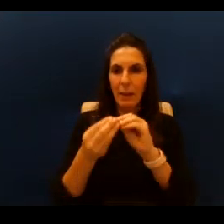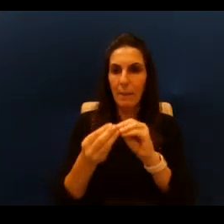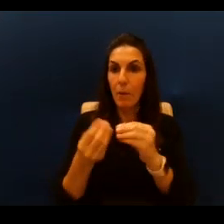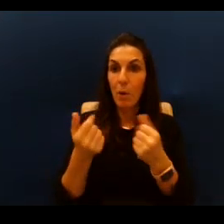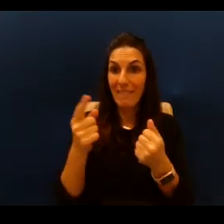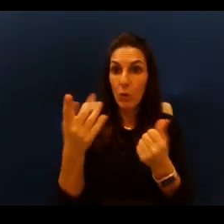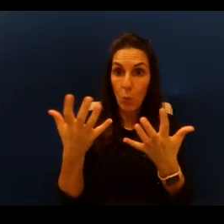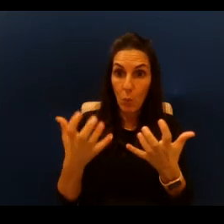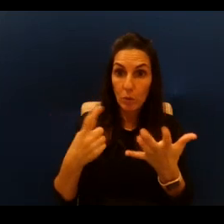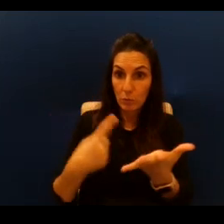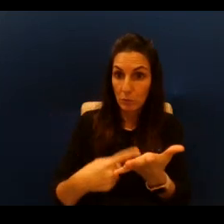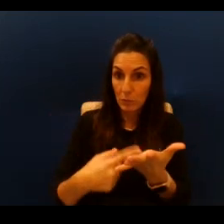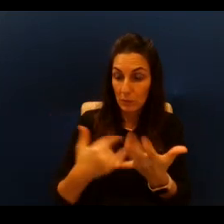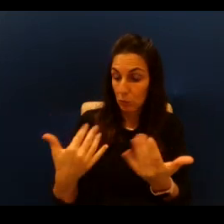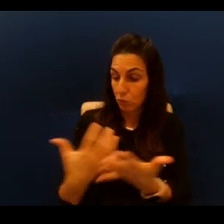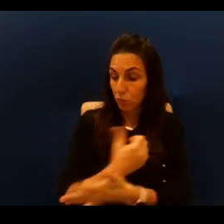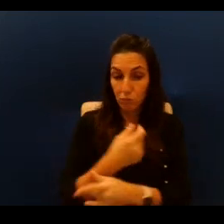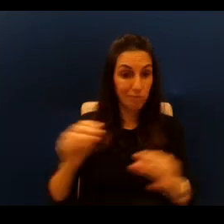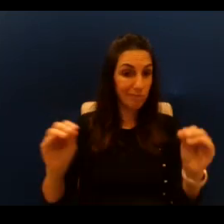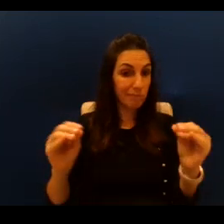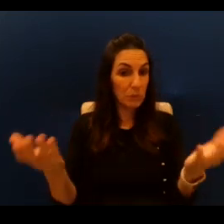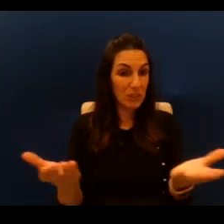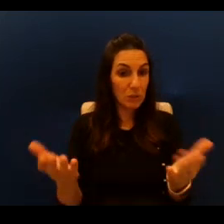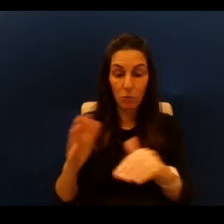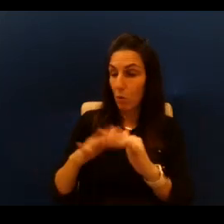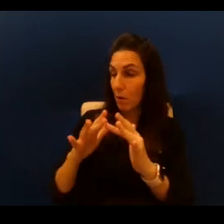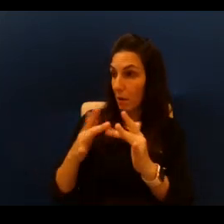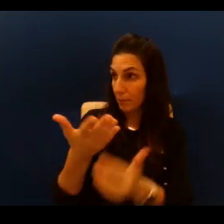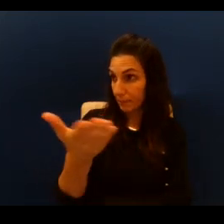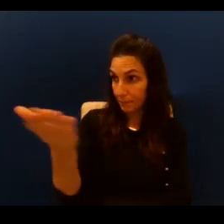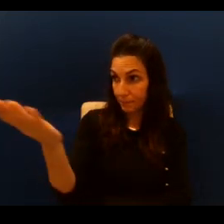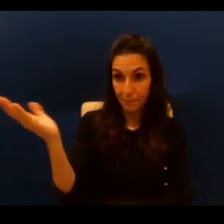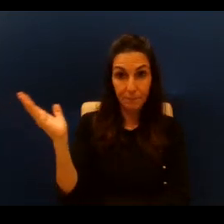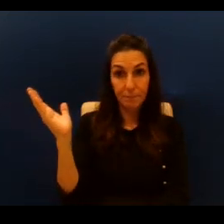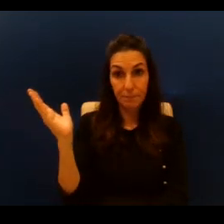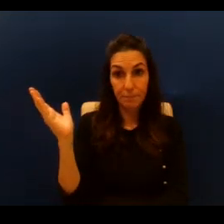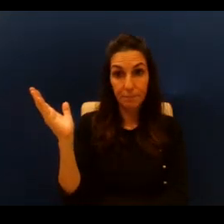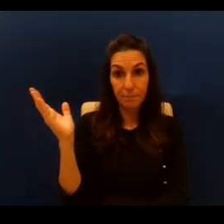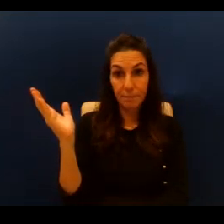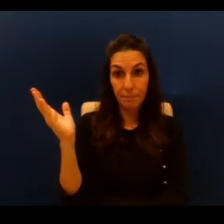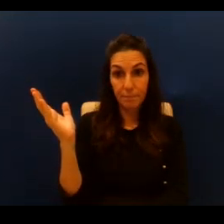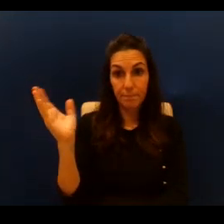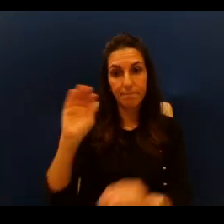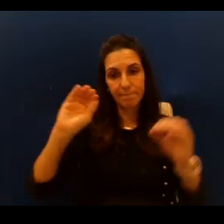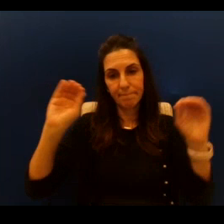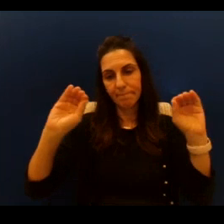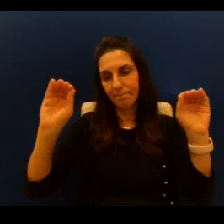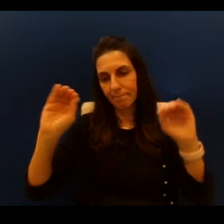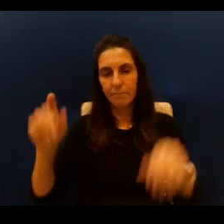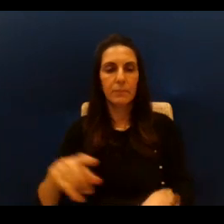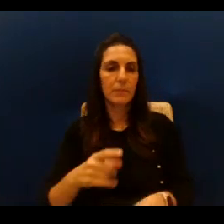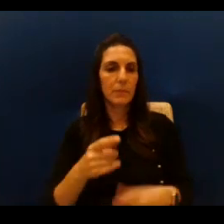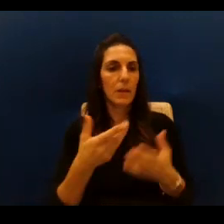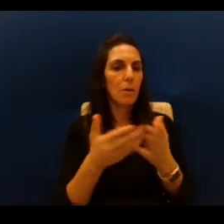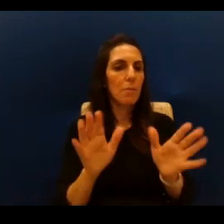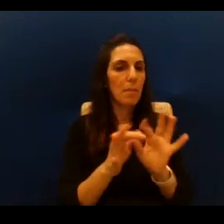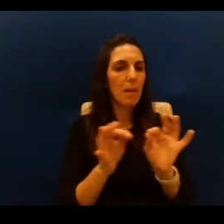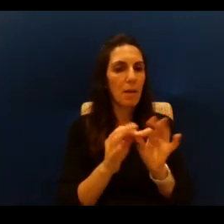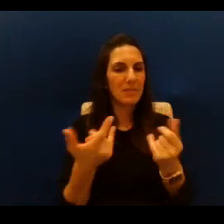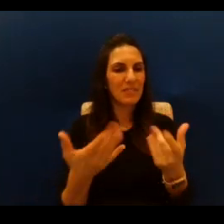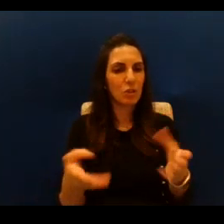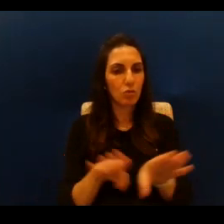time. Seeing no one in the chambers, let's go online. Vicky, is there anyone with their hands raised? There is no hands raised. All right. Public comments on this item is